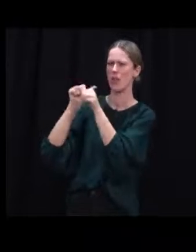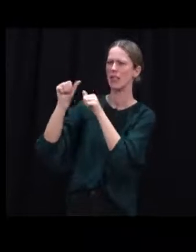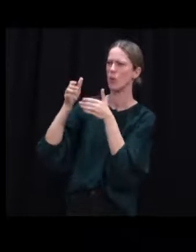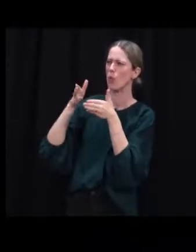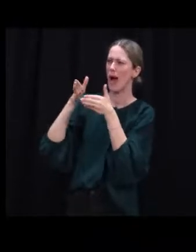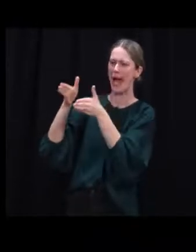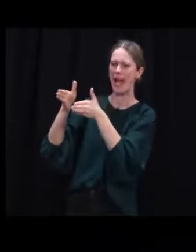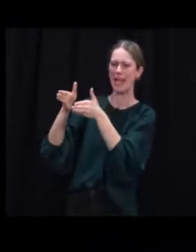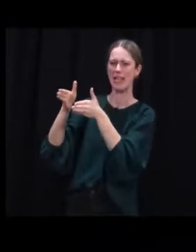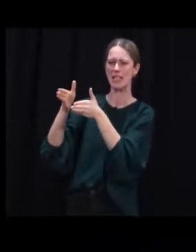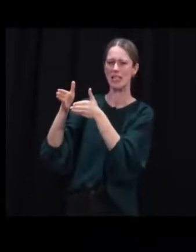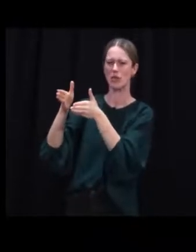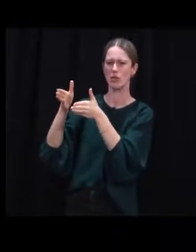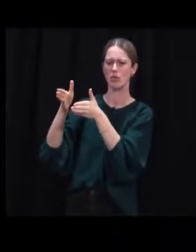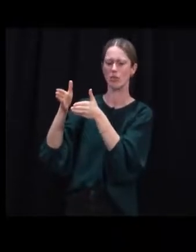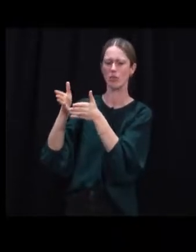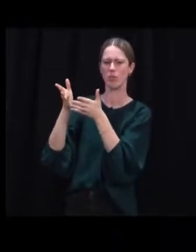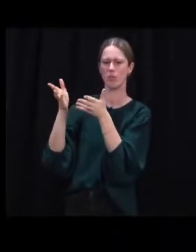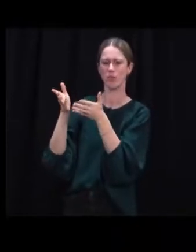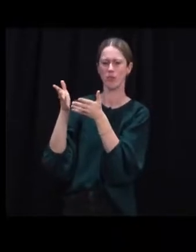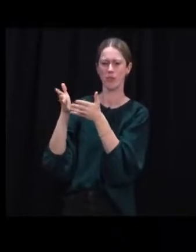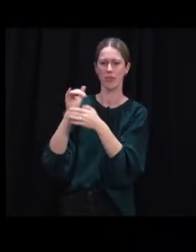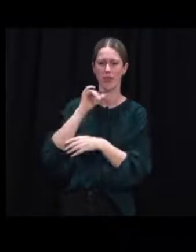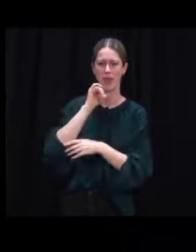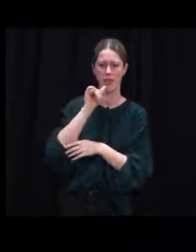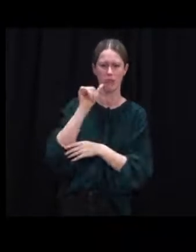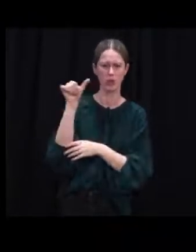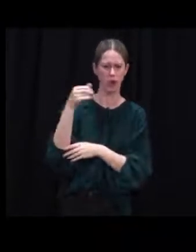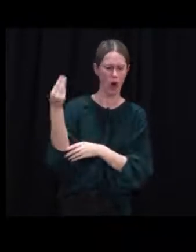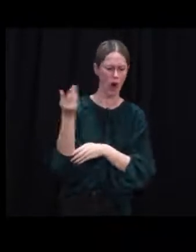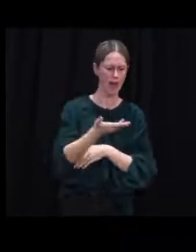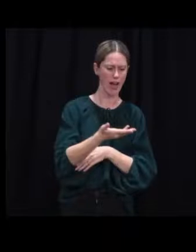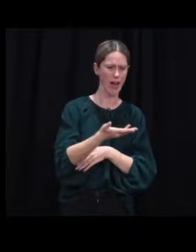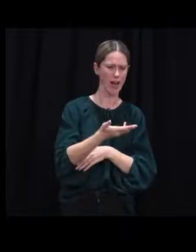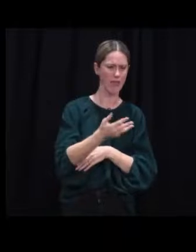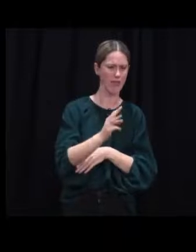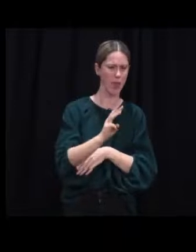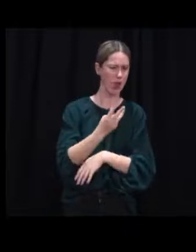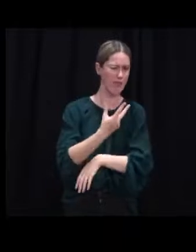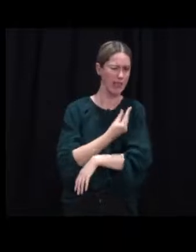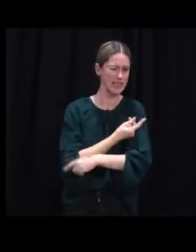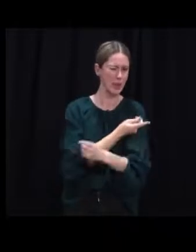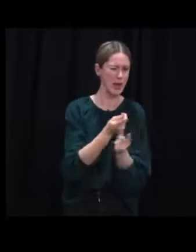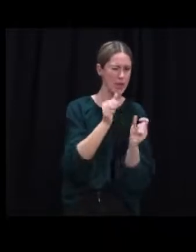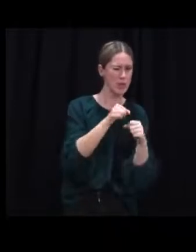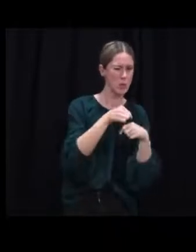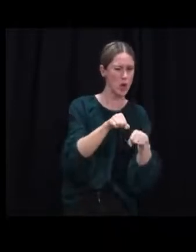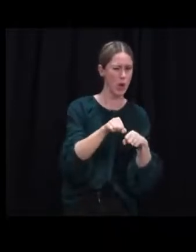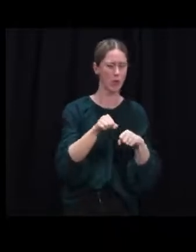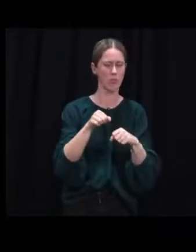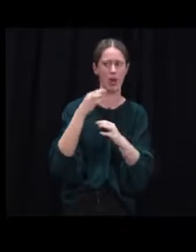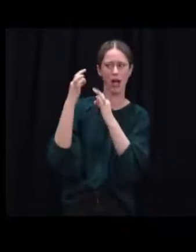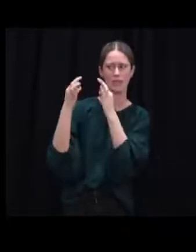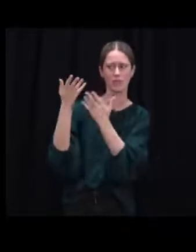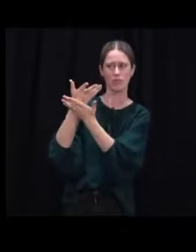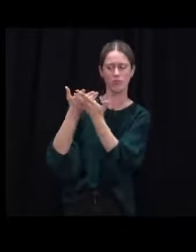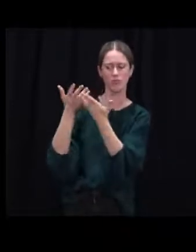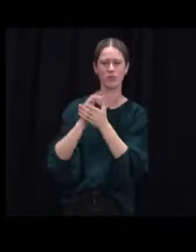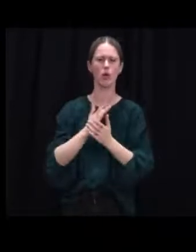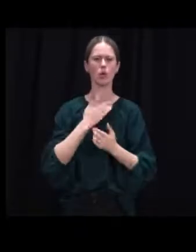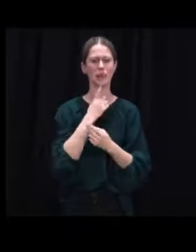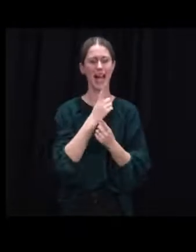would have received a dose. So we've been seeking advice from our technical advisory group on what's the best approach to whether or